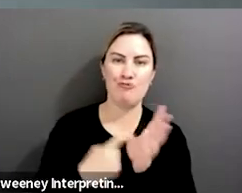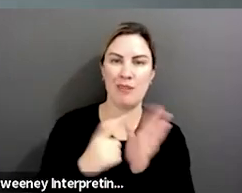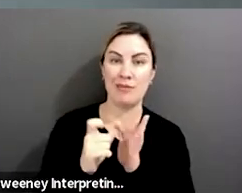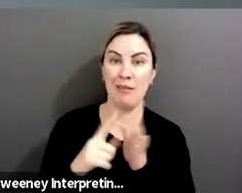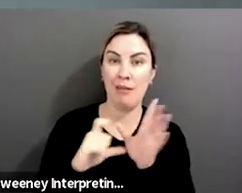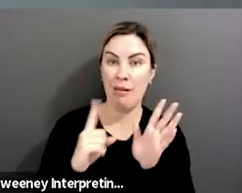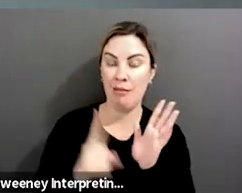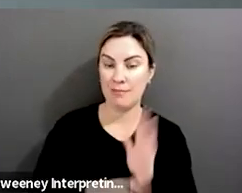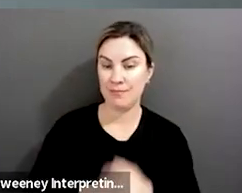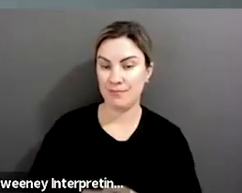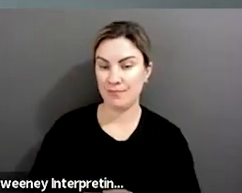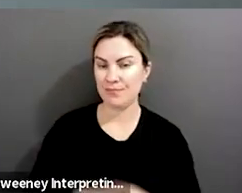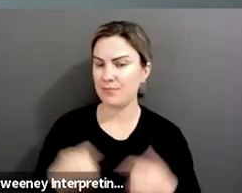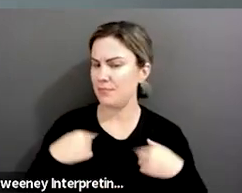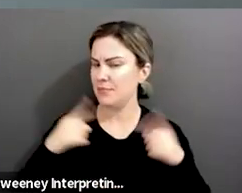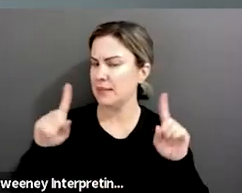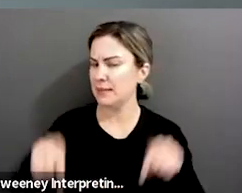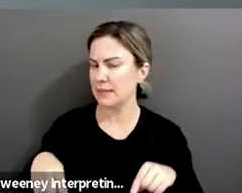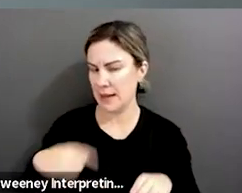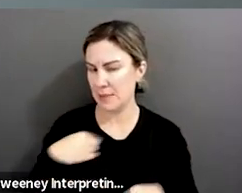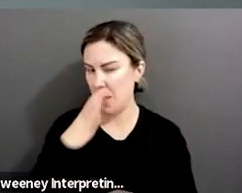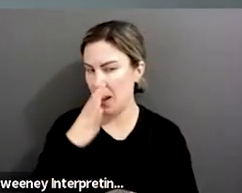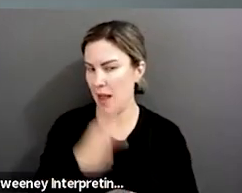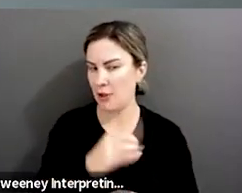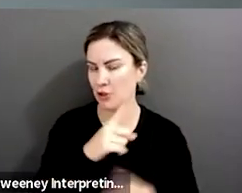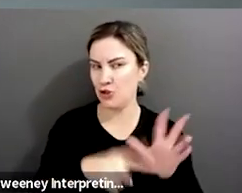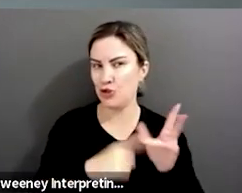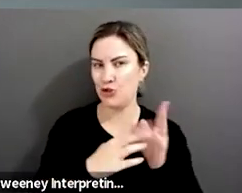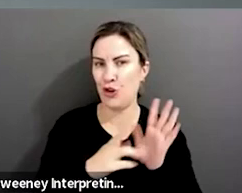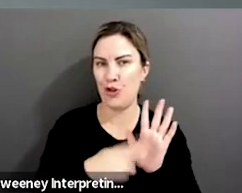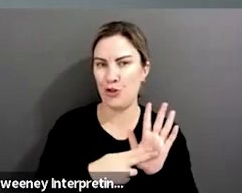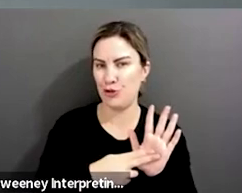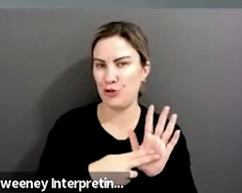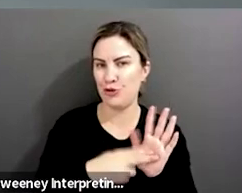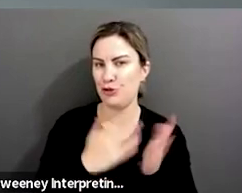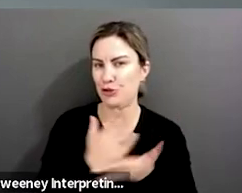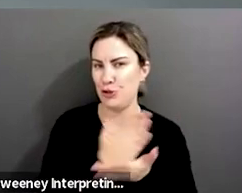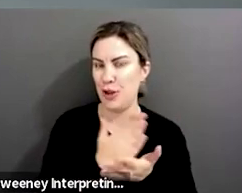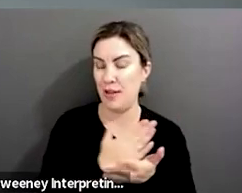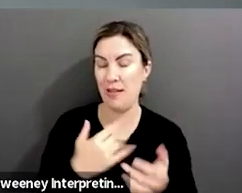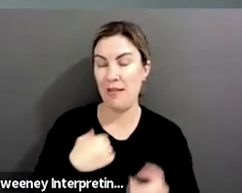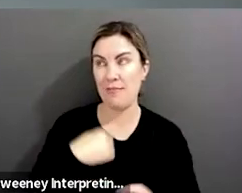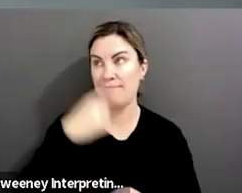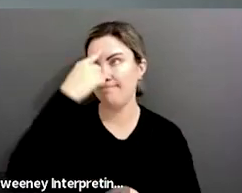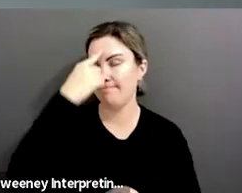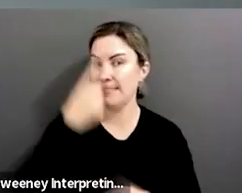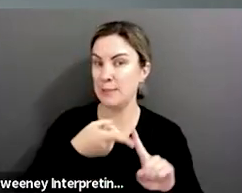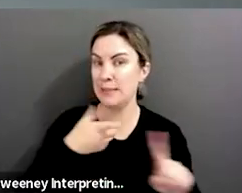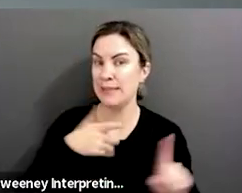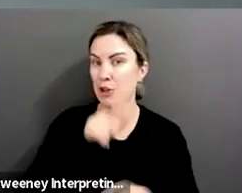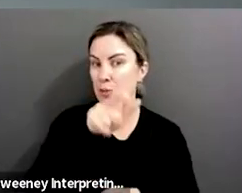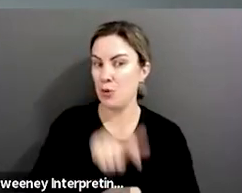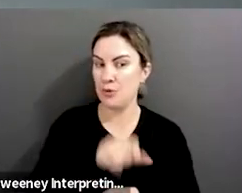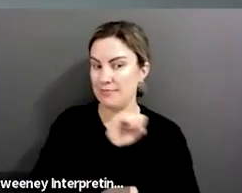start, but then I'm also going to invite John to share, because when I read this question, I thought of a specific person that his team worked with